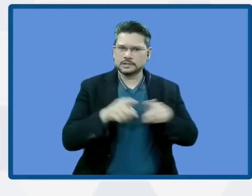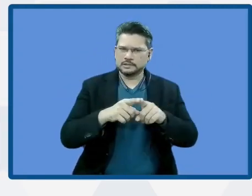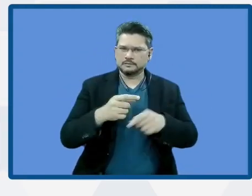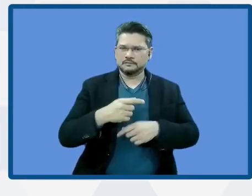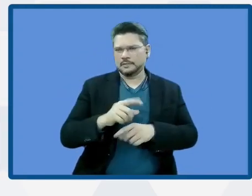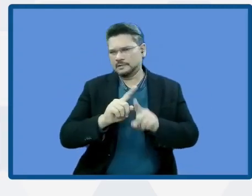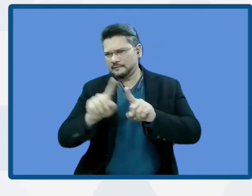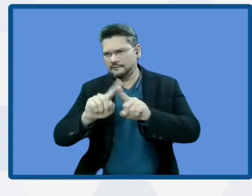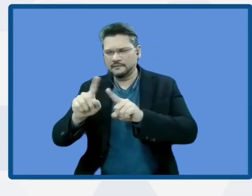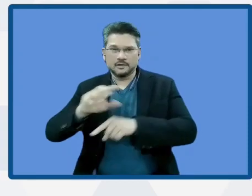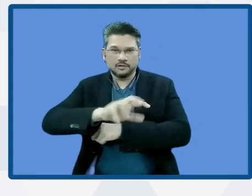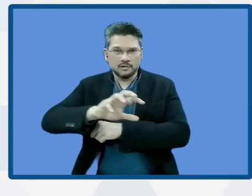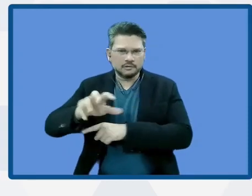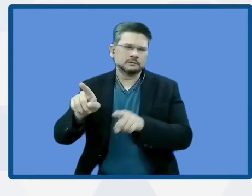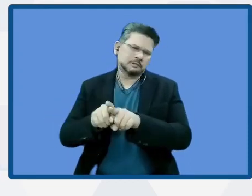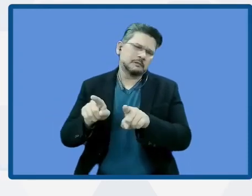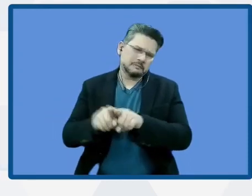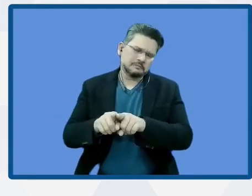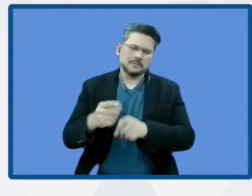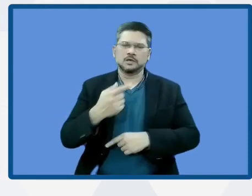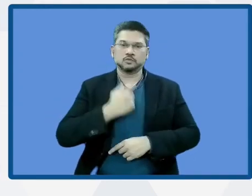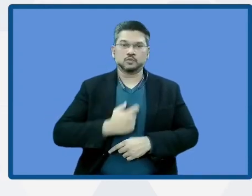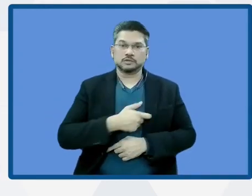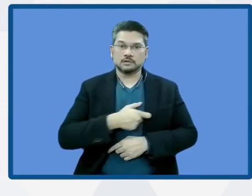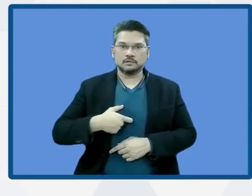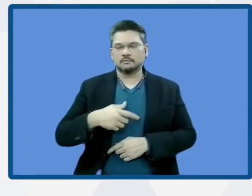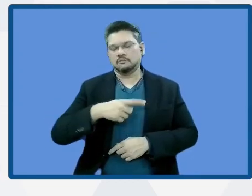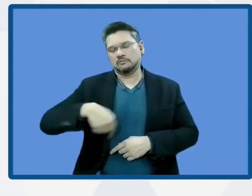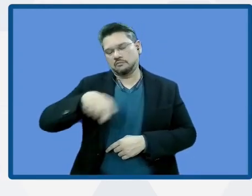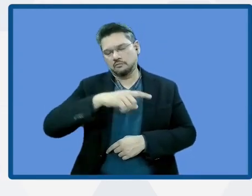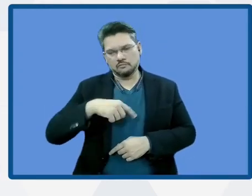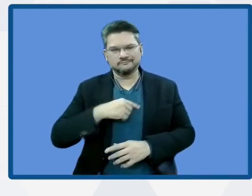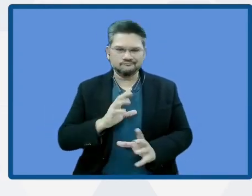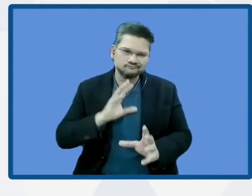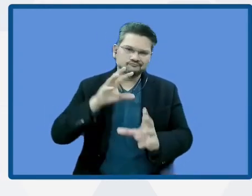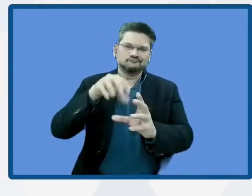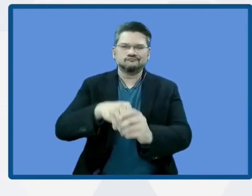participated in the negotiations on the Sendai framework